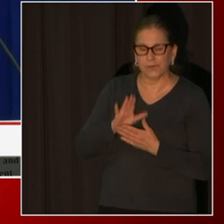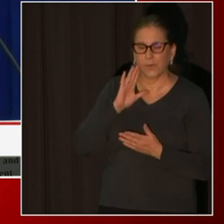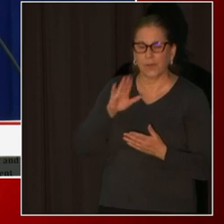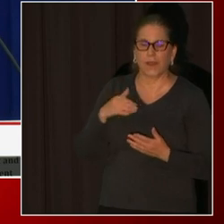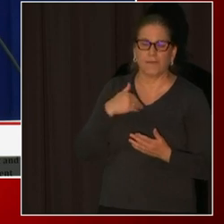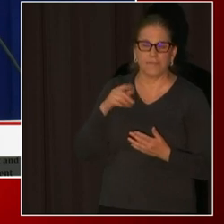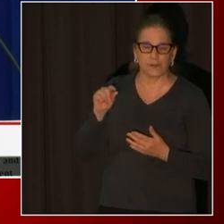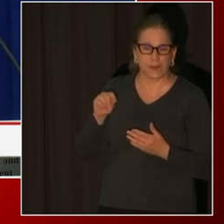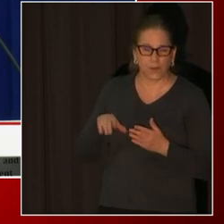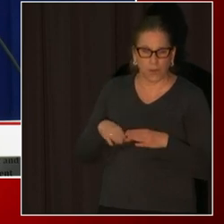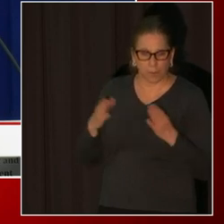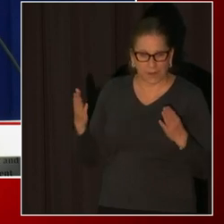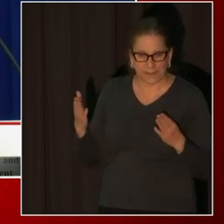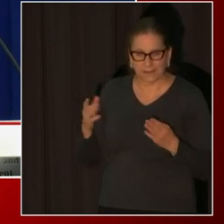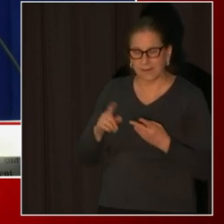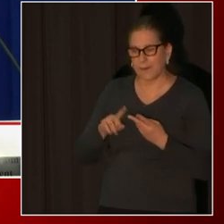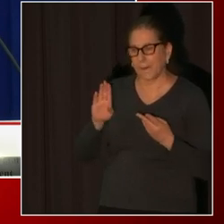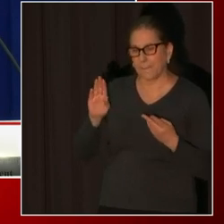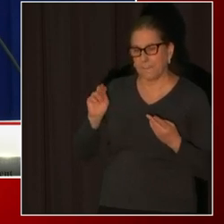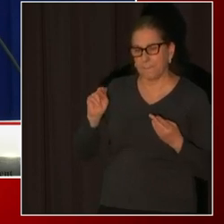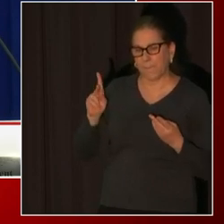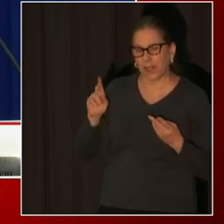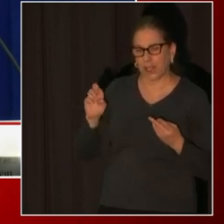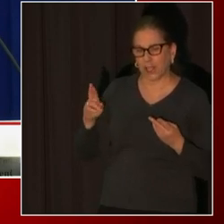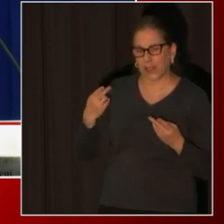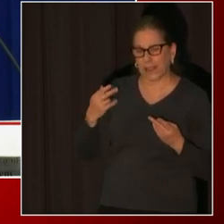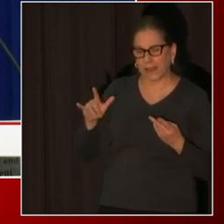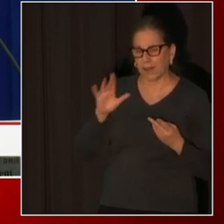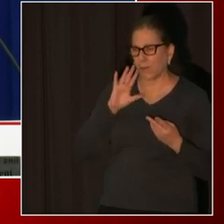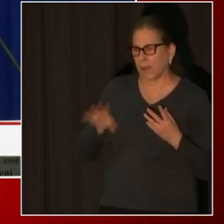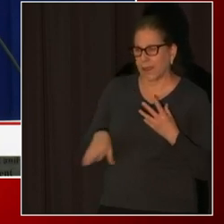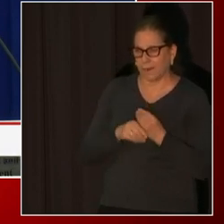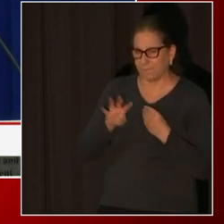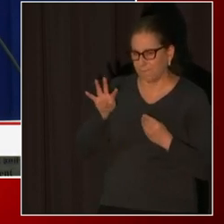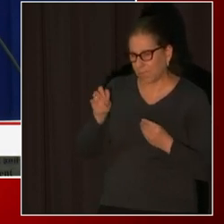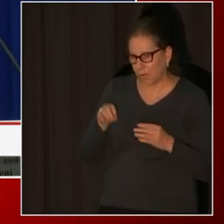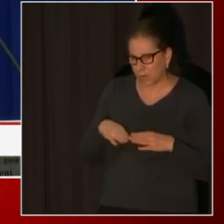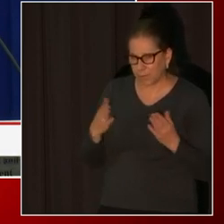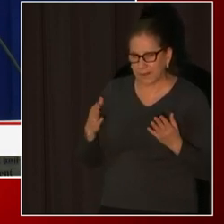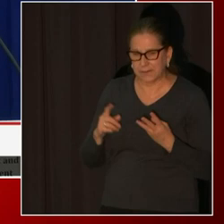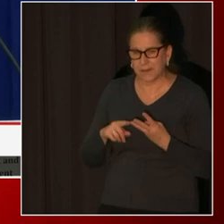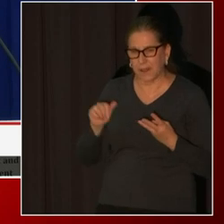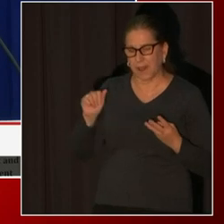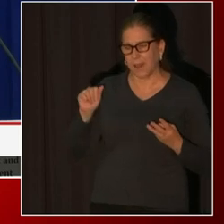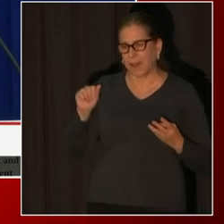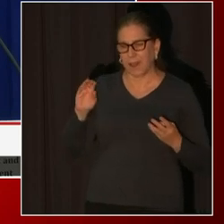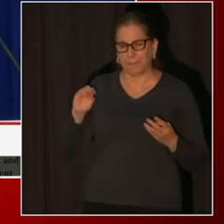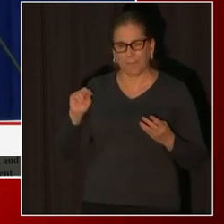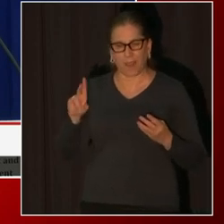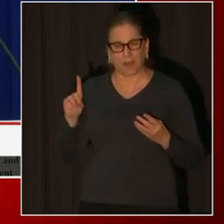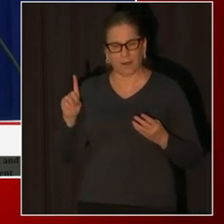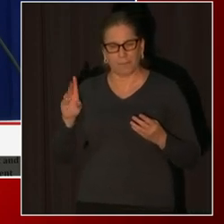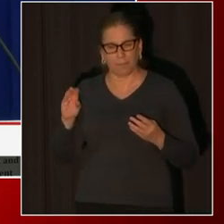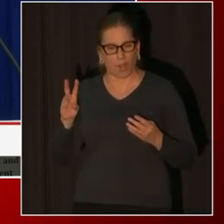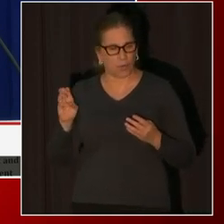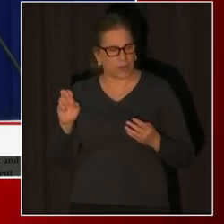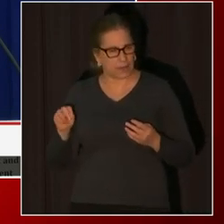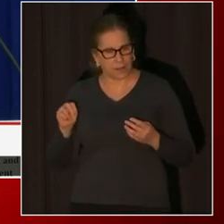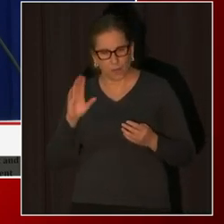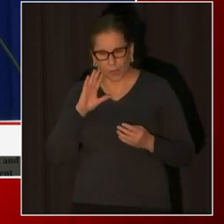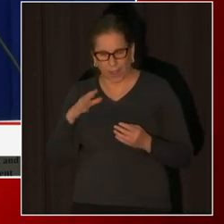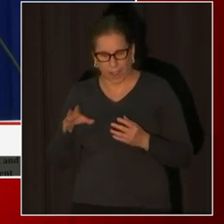Elementary School, which will add 40 slots, Bowen will add 20 0 to 3 and 36 pre-K slots in